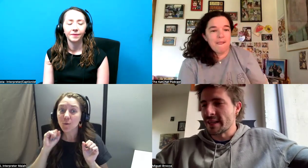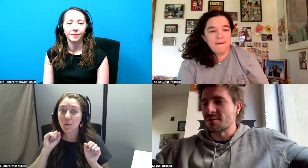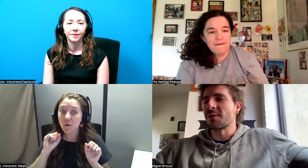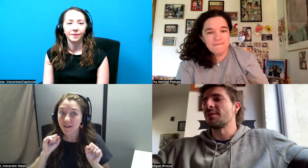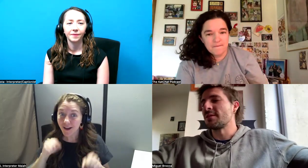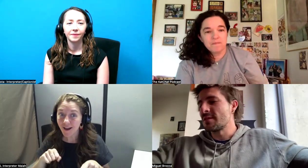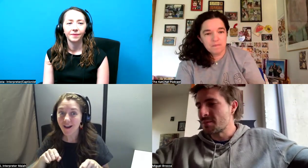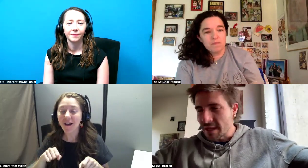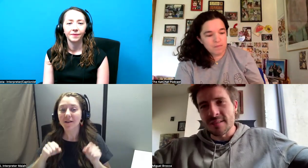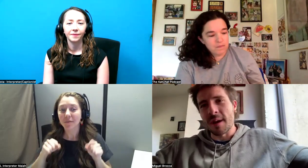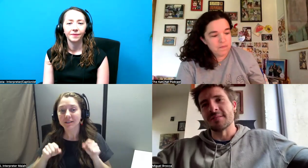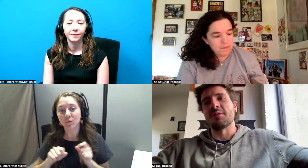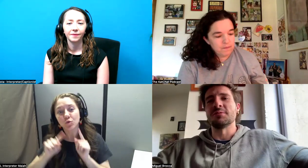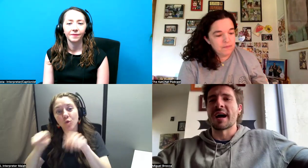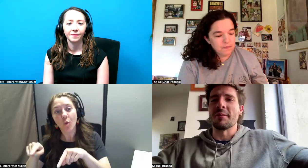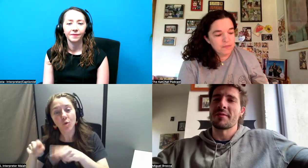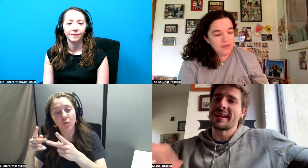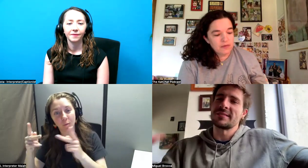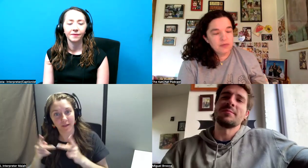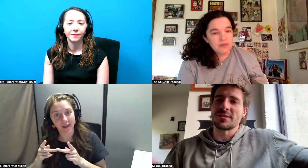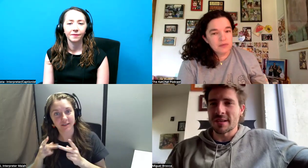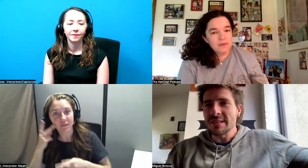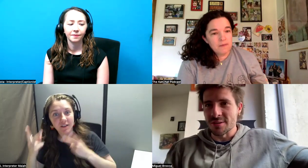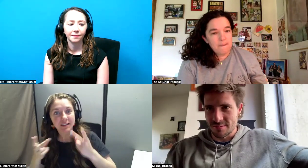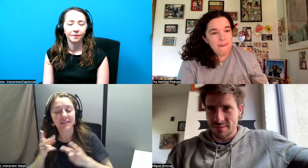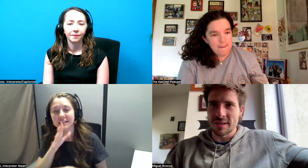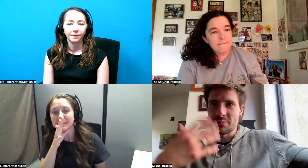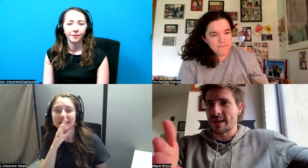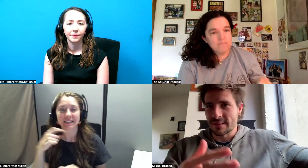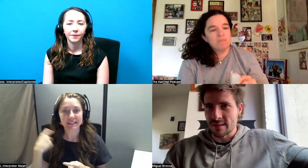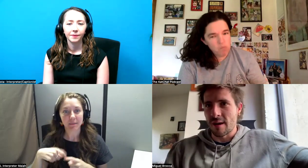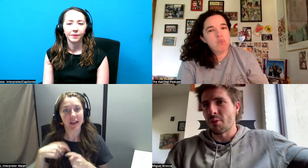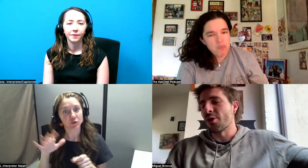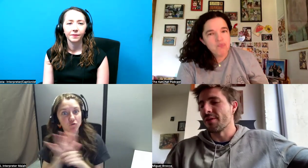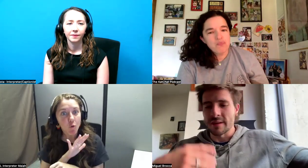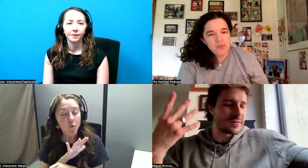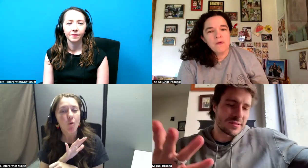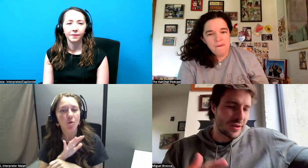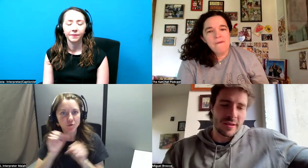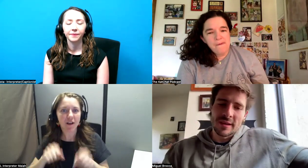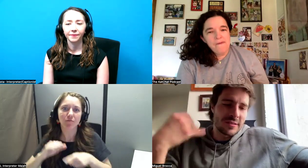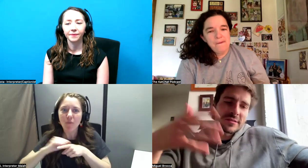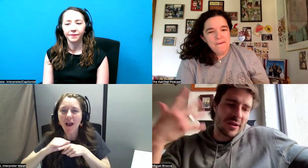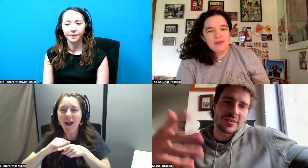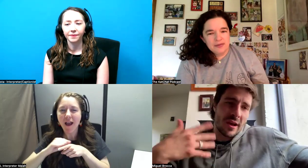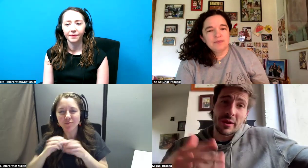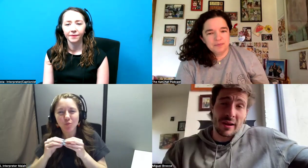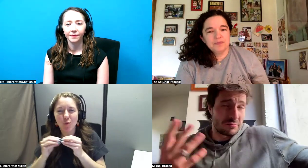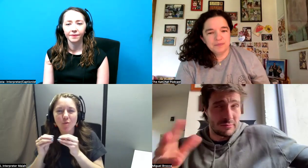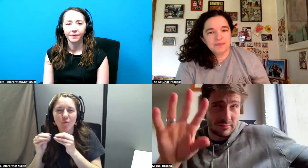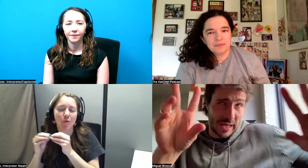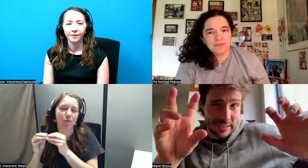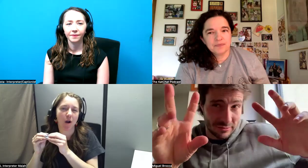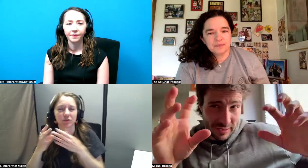a place where they're just speaking Spanish the whole time, then it's much easier. You get to practice it a lot more, and then it just starts coming